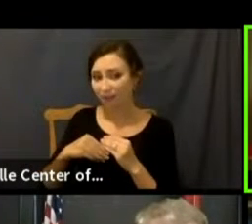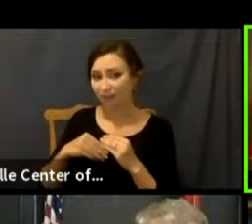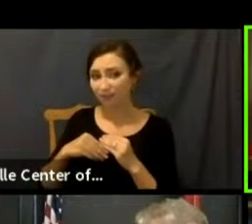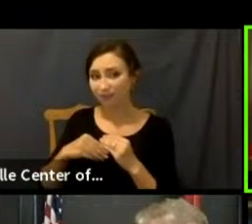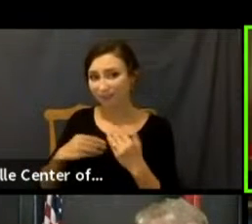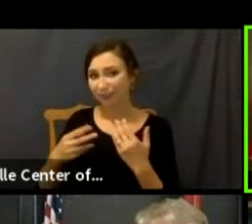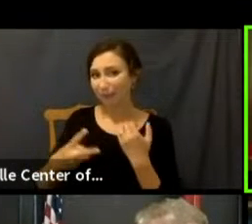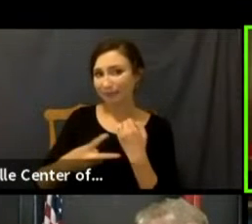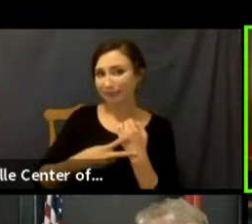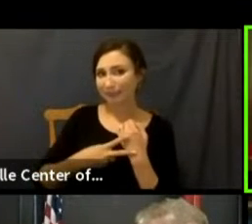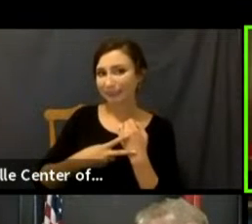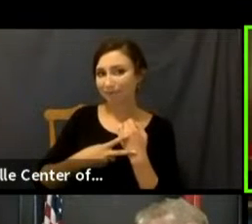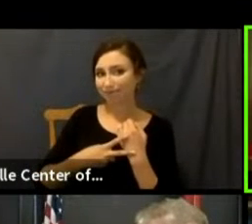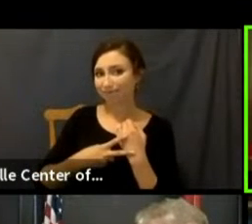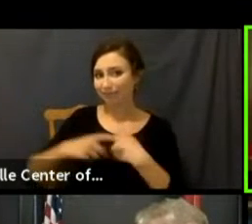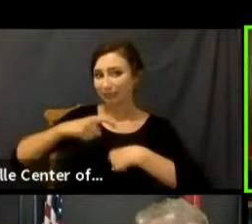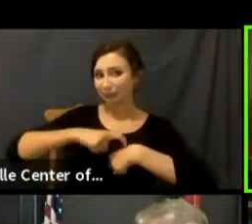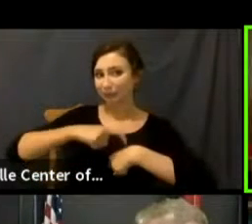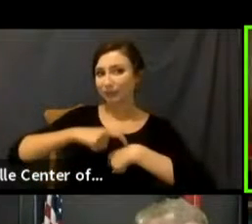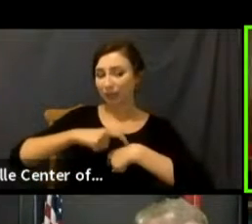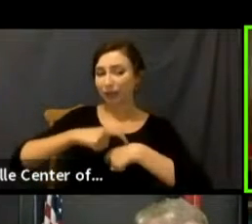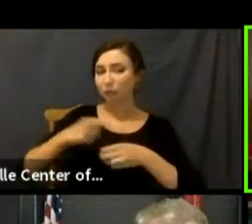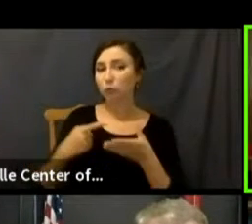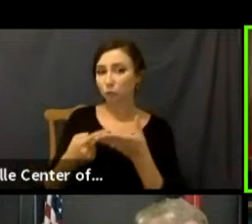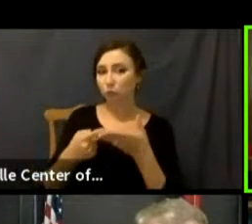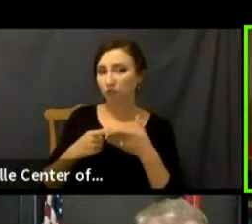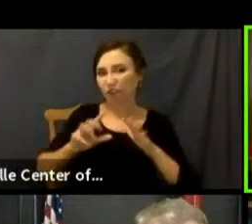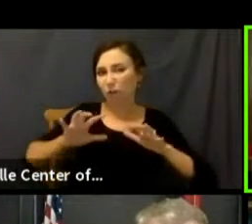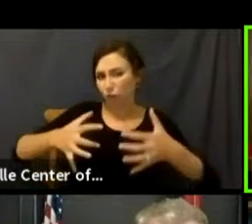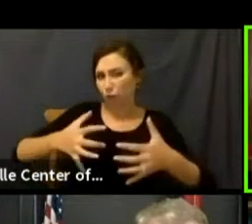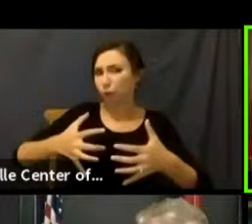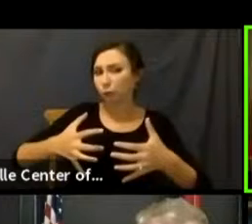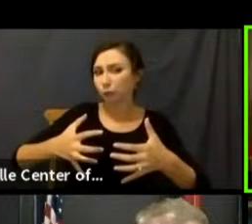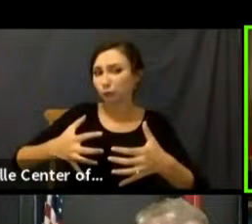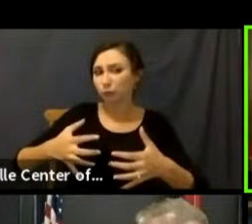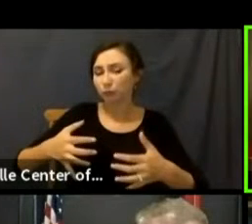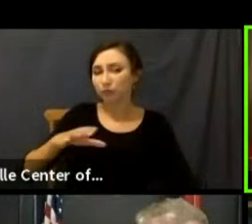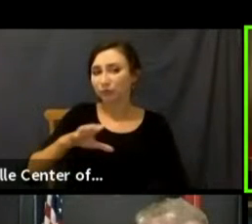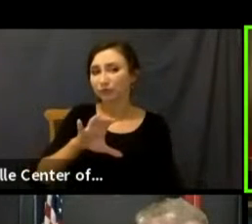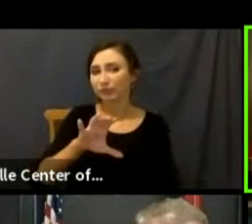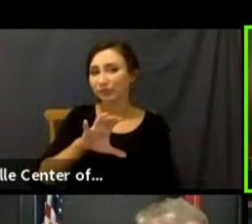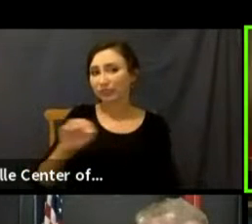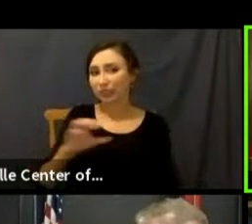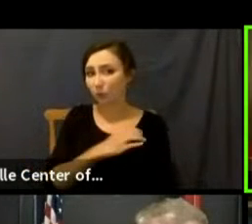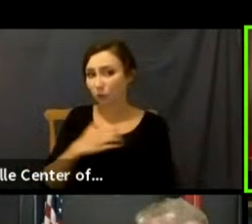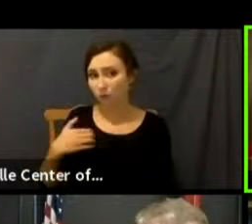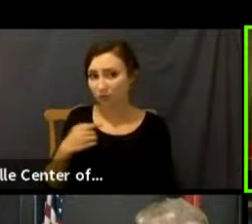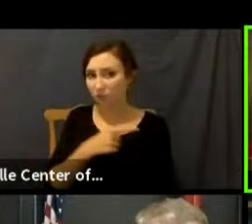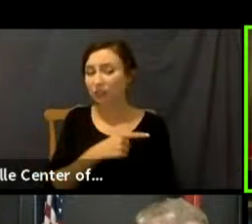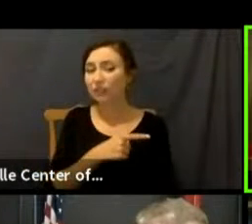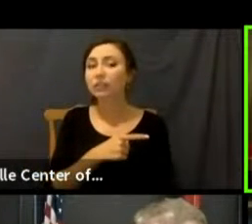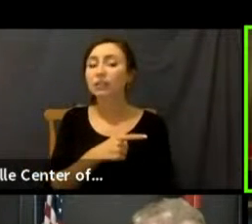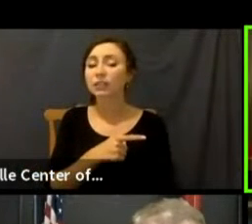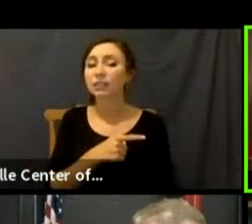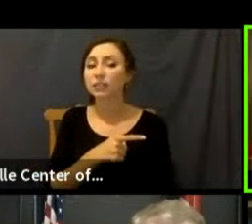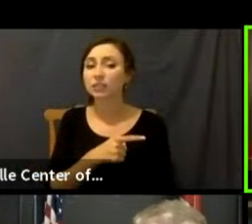some time to discuss as a group the county commission's